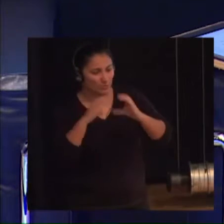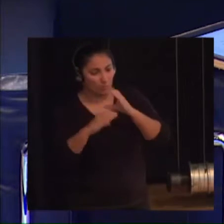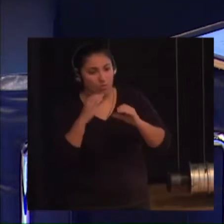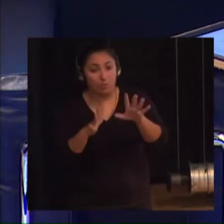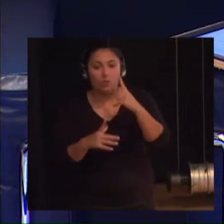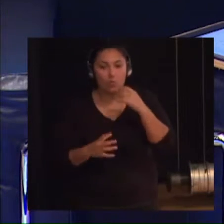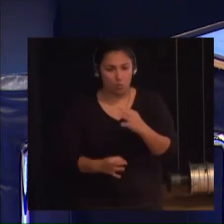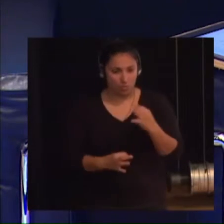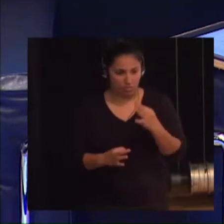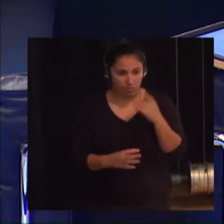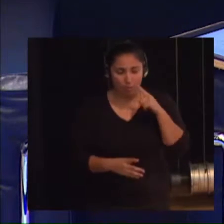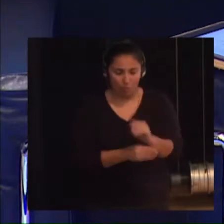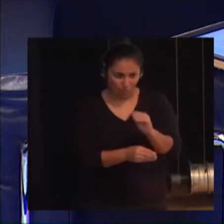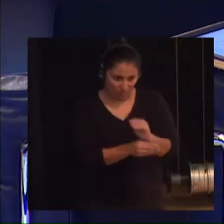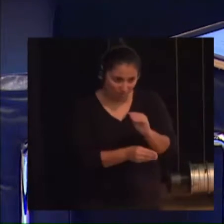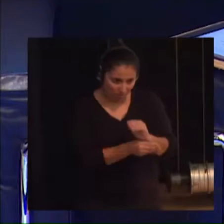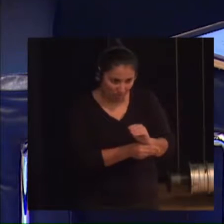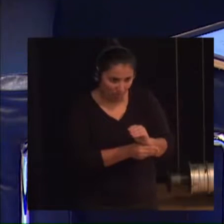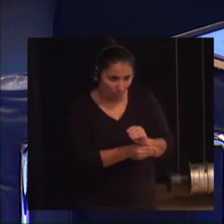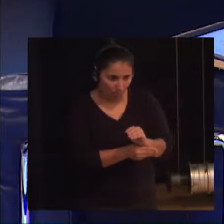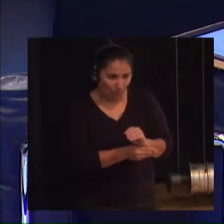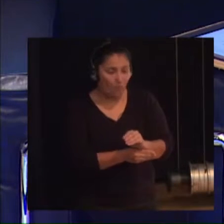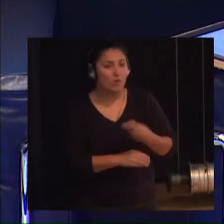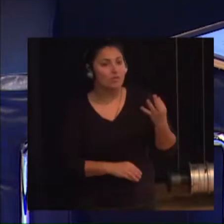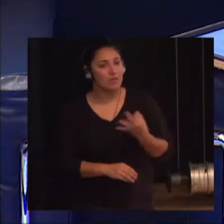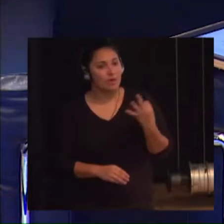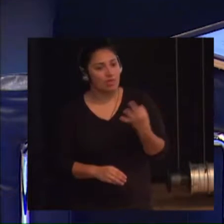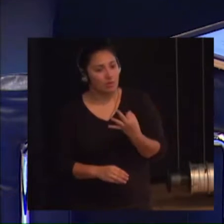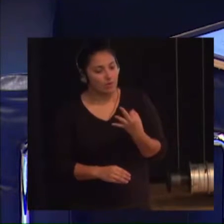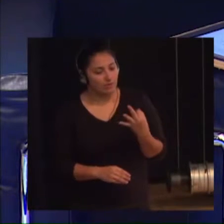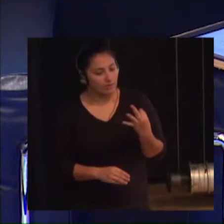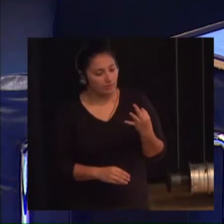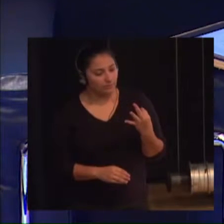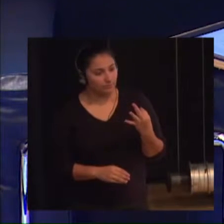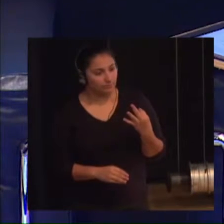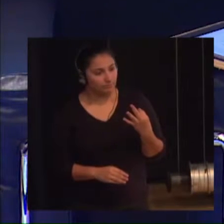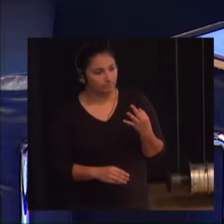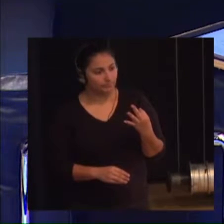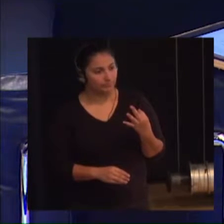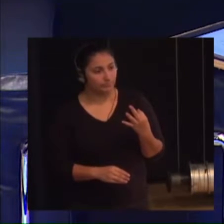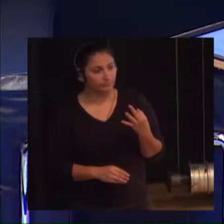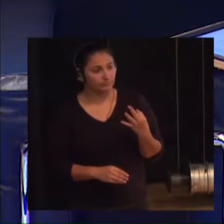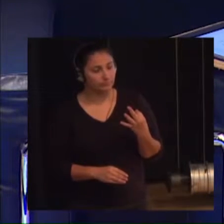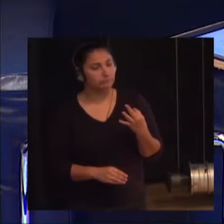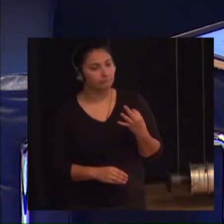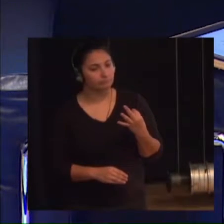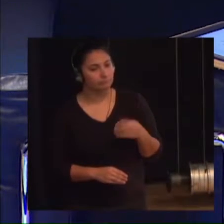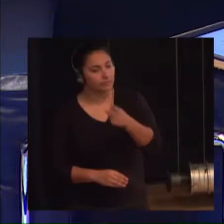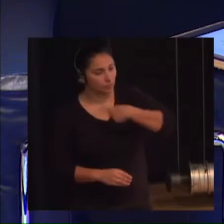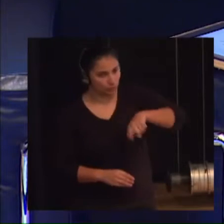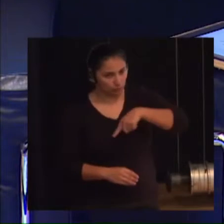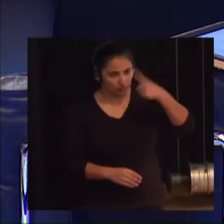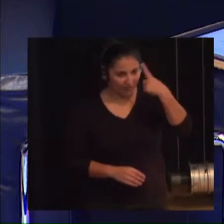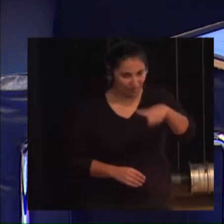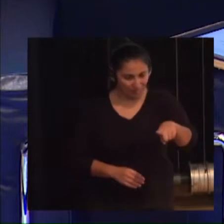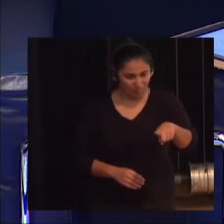that, and I throw it out there, is to make sure that we know when the brand is an enabler of influence and not an obstacle of influence. Right.